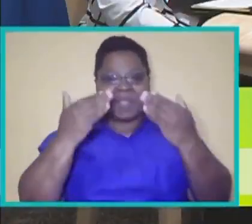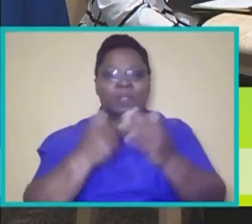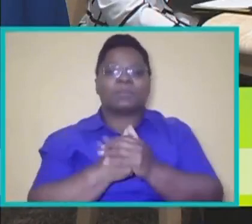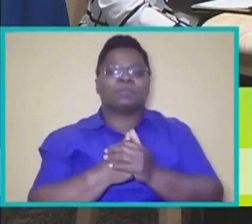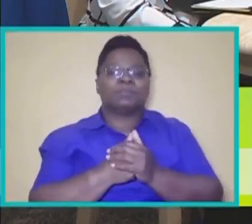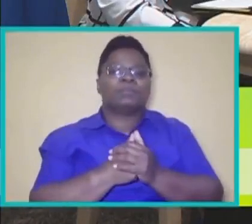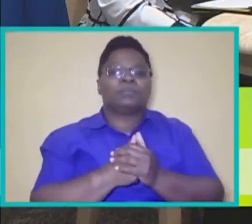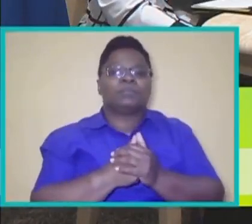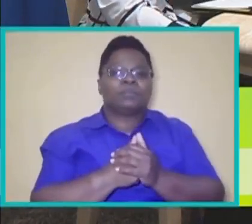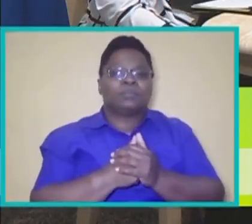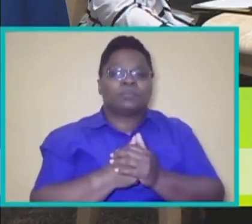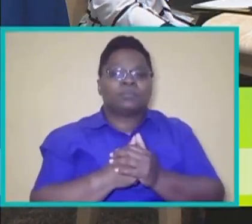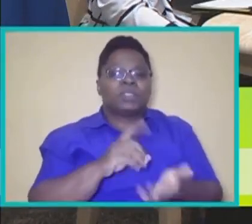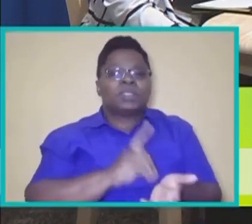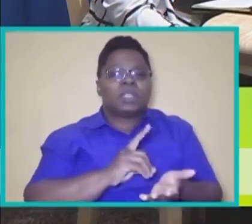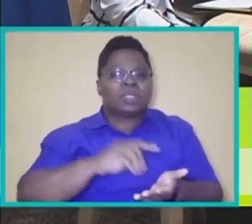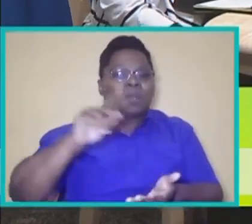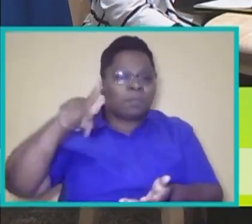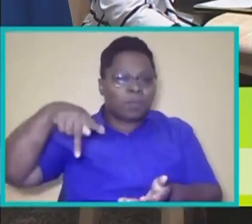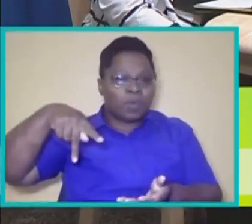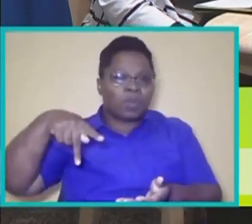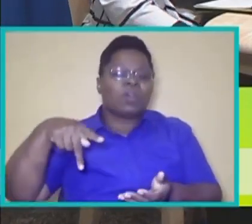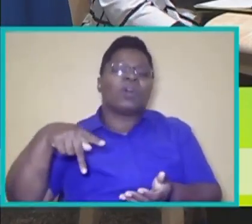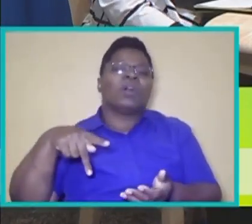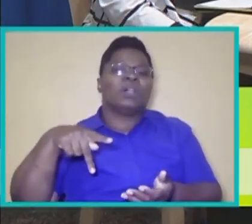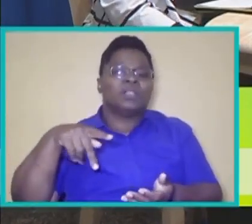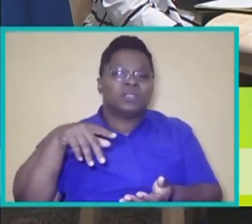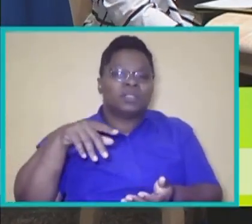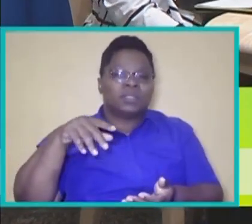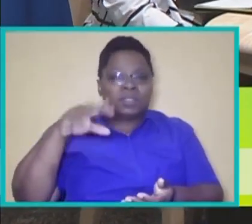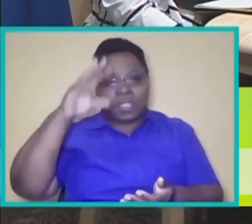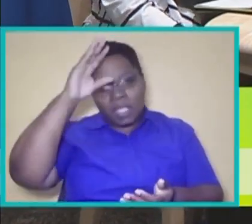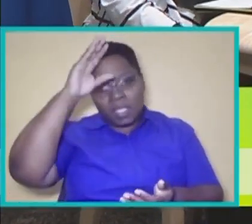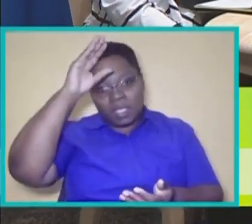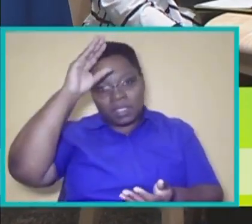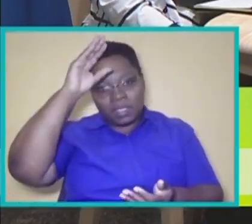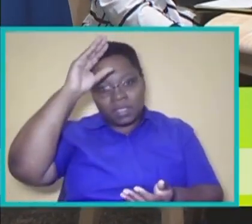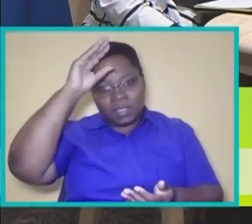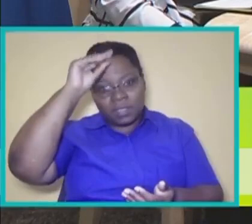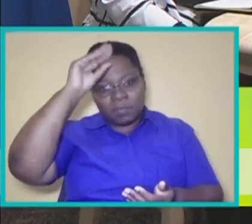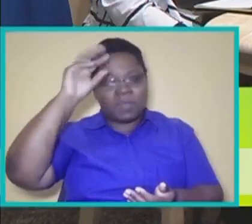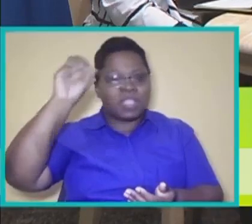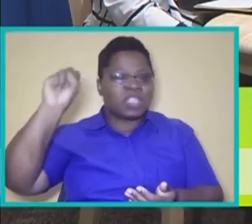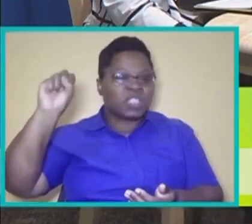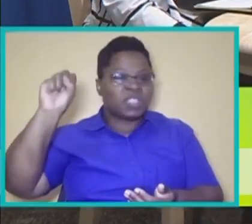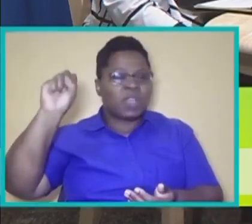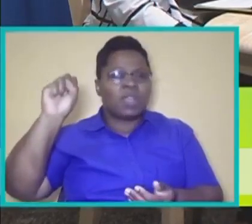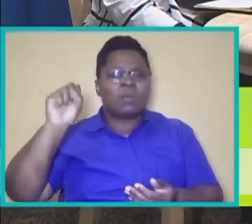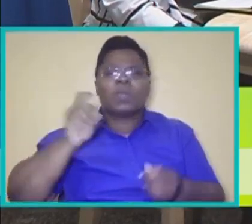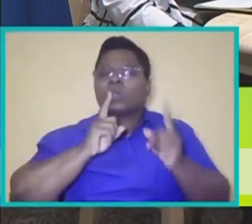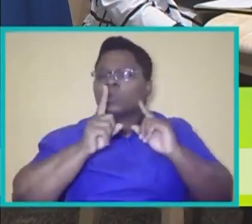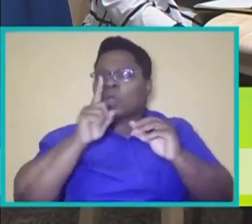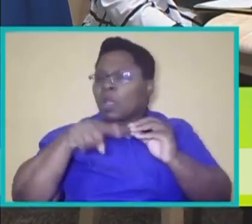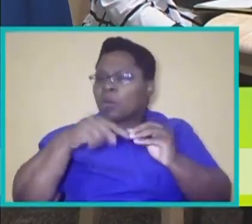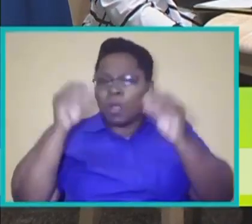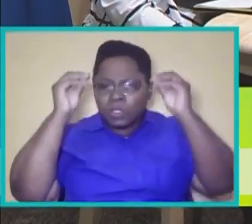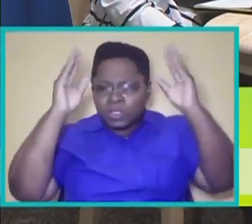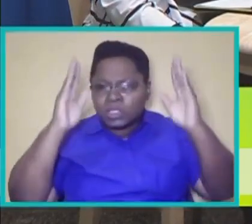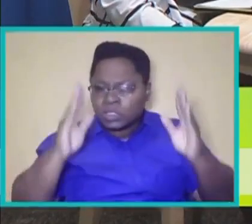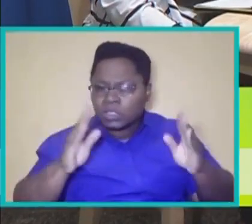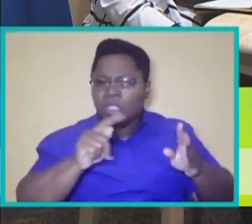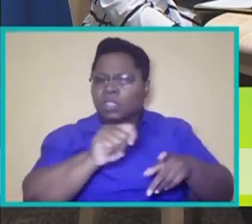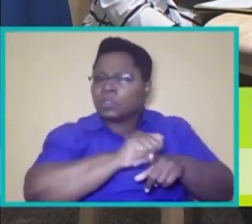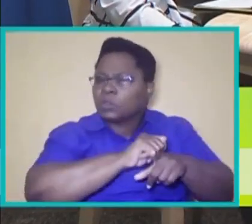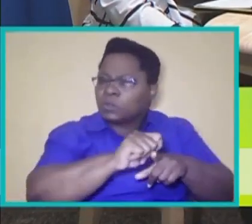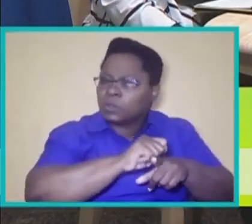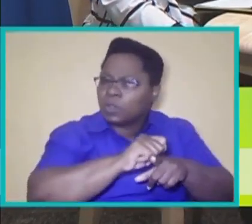or how does that suggestion from the caller register with you? Well, I actually like one of the points